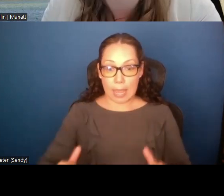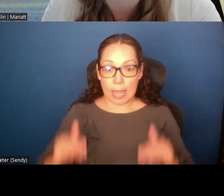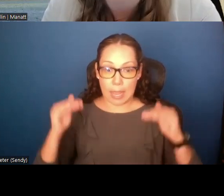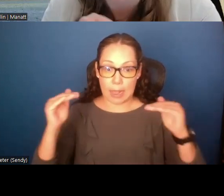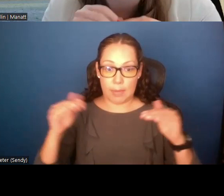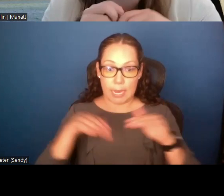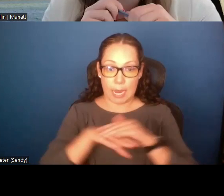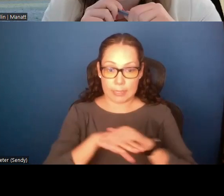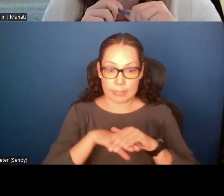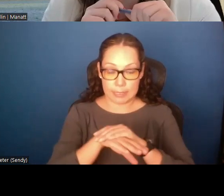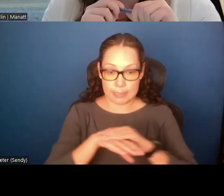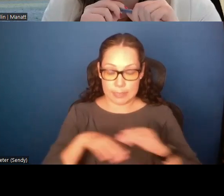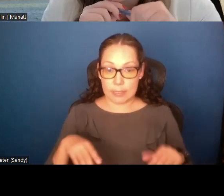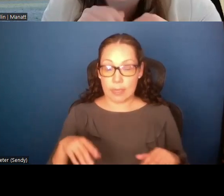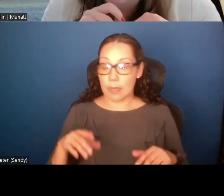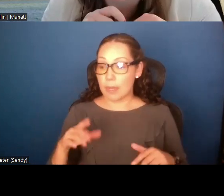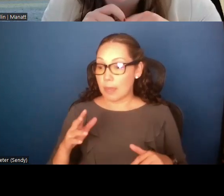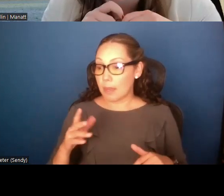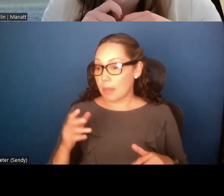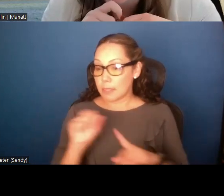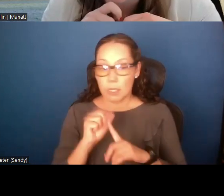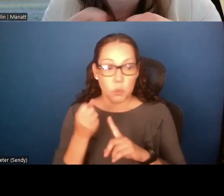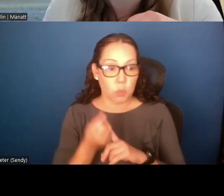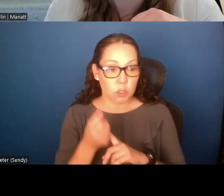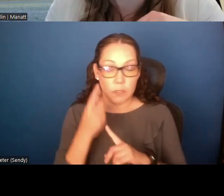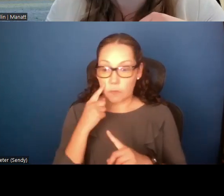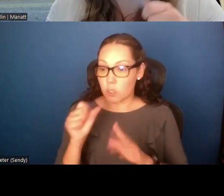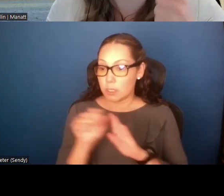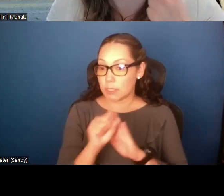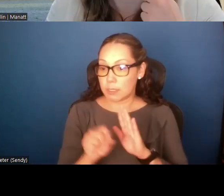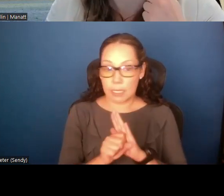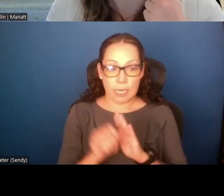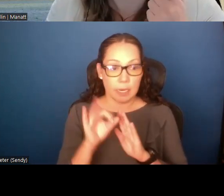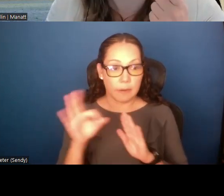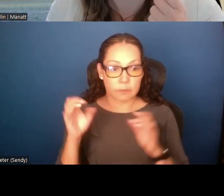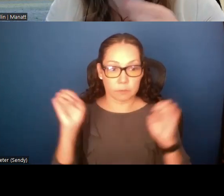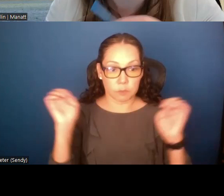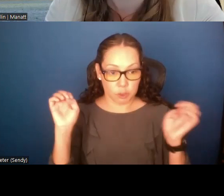a situation where a state of emergency